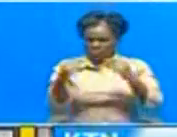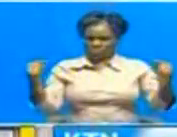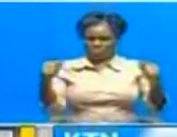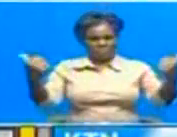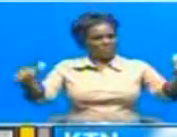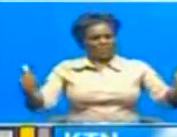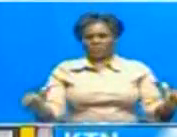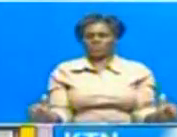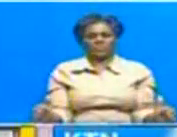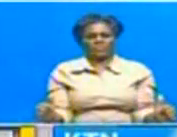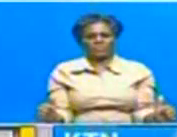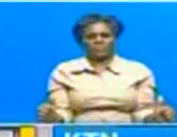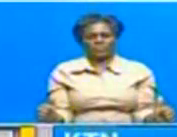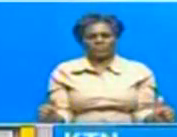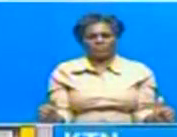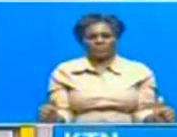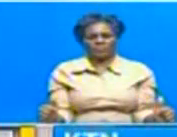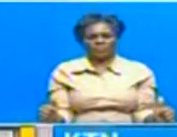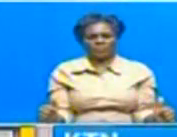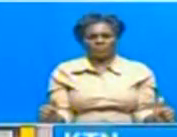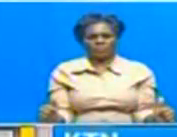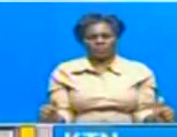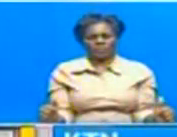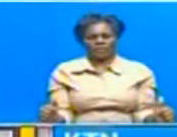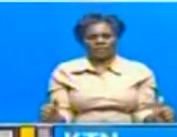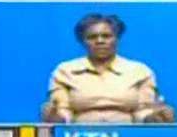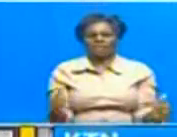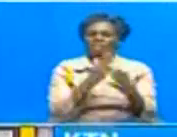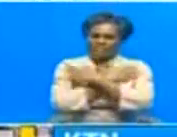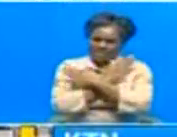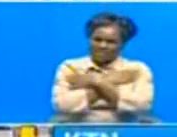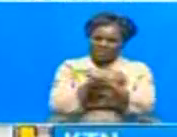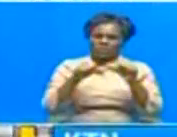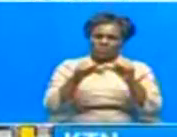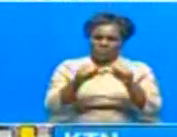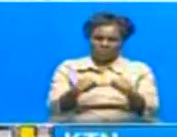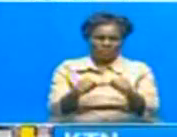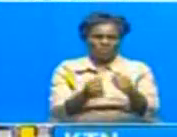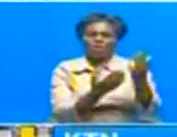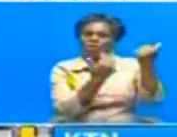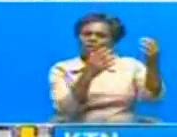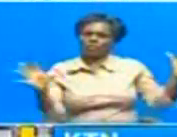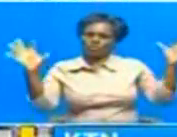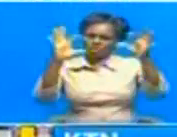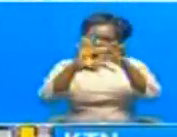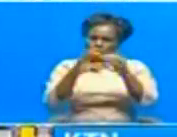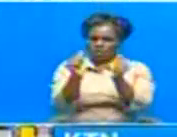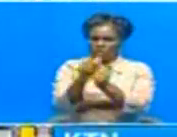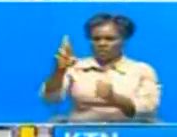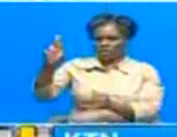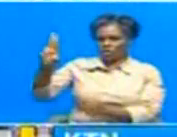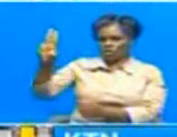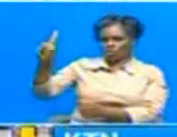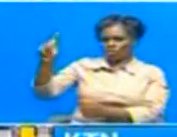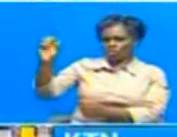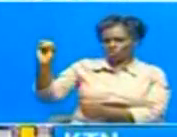disagreed at all, and we're still friends. Are you open to join forces with the likes of Isaac Ruto